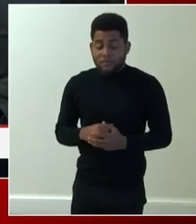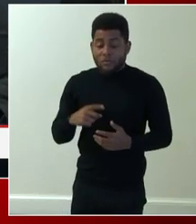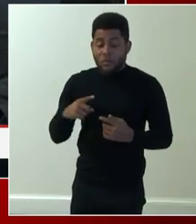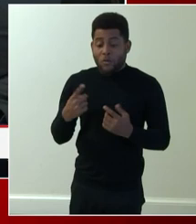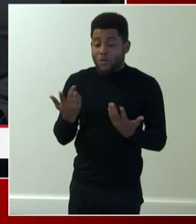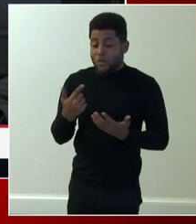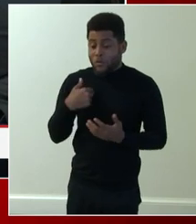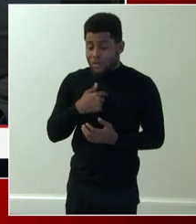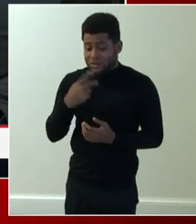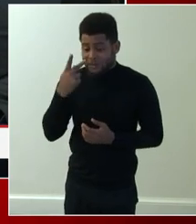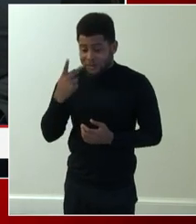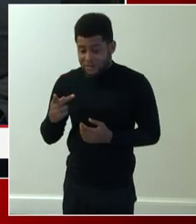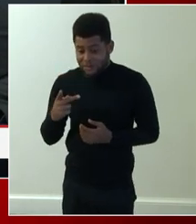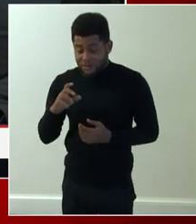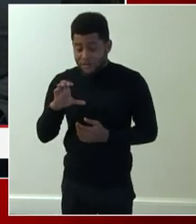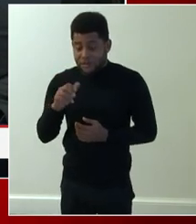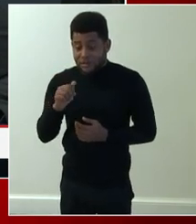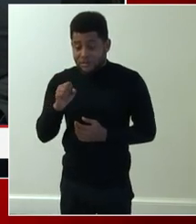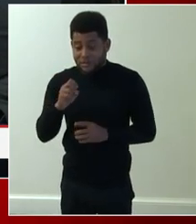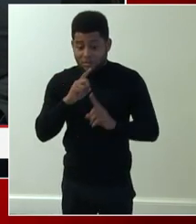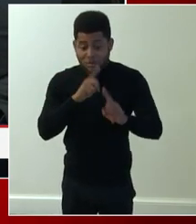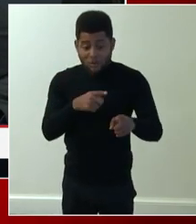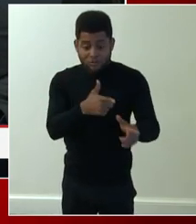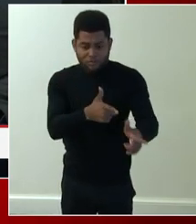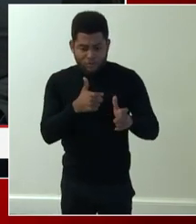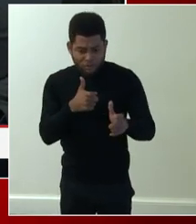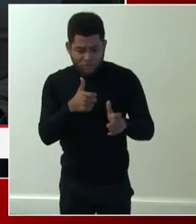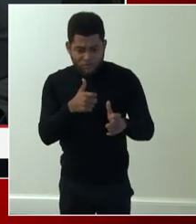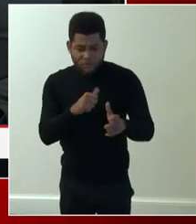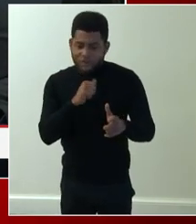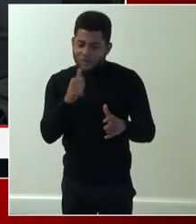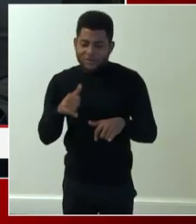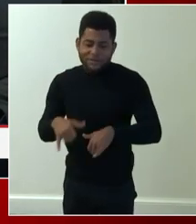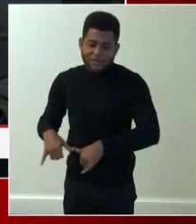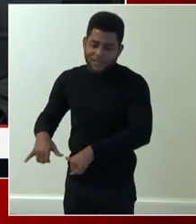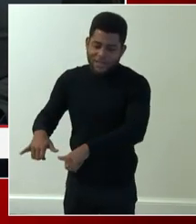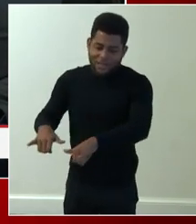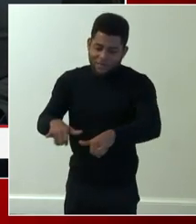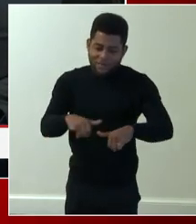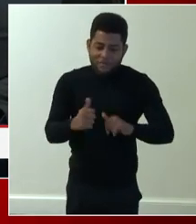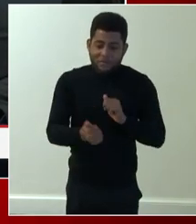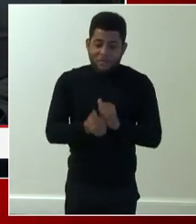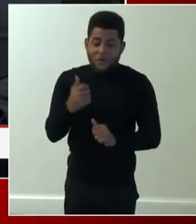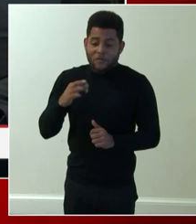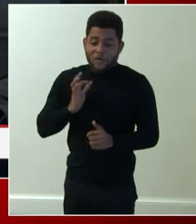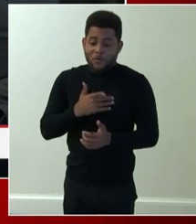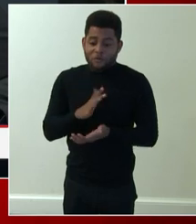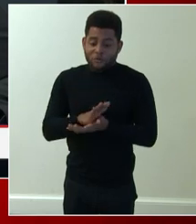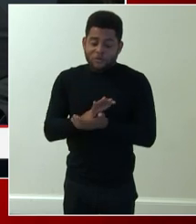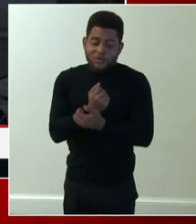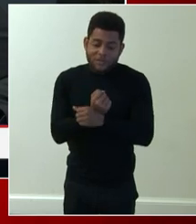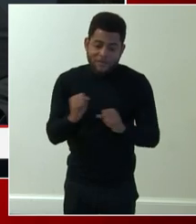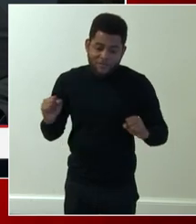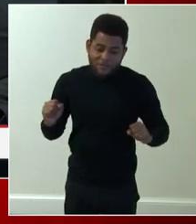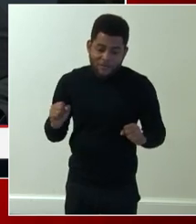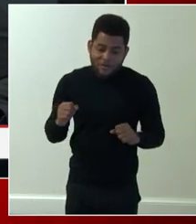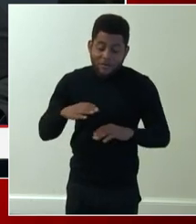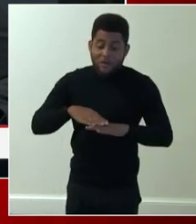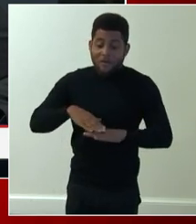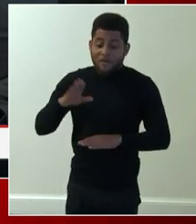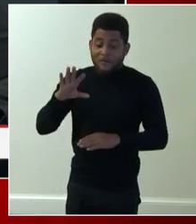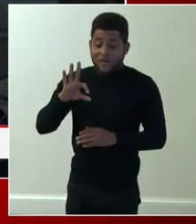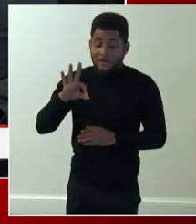respond accordingly, but that is not the posture of the majority of our schools. In fact, over 90 of